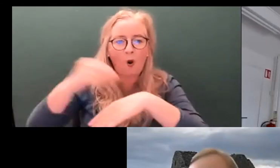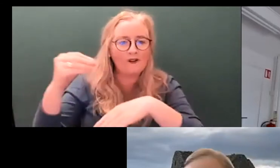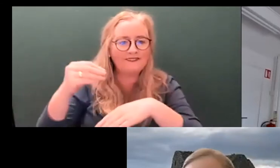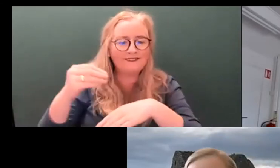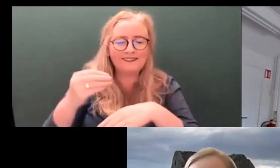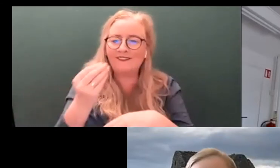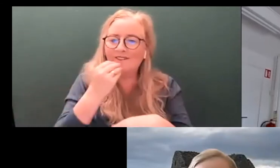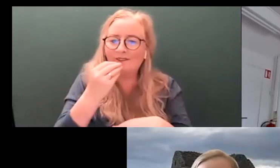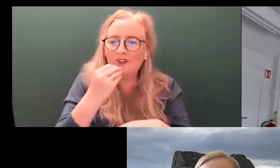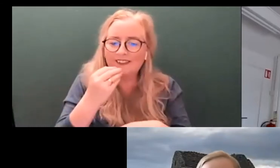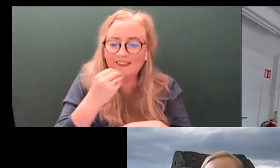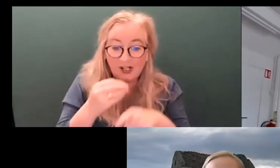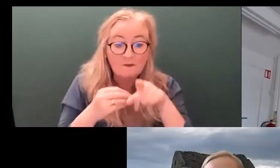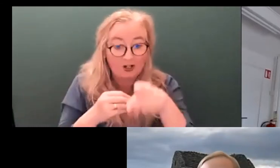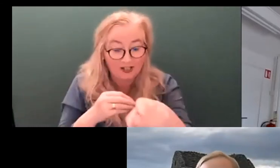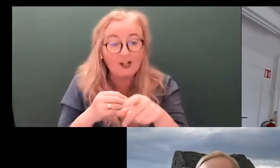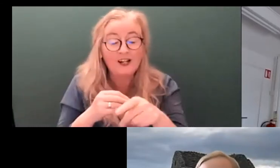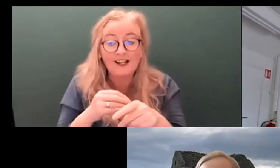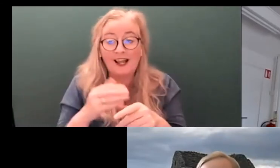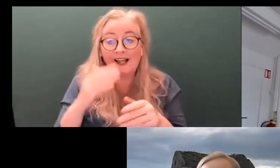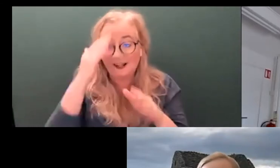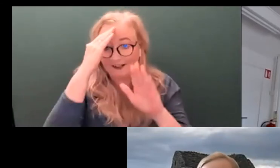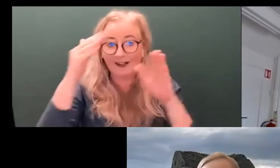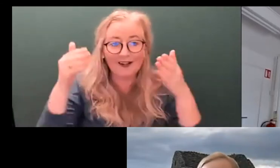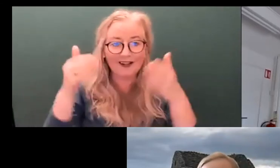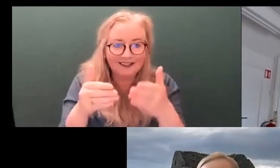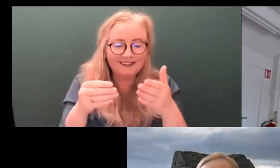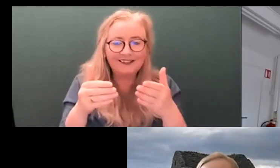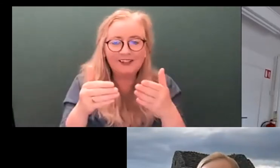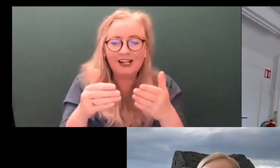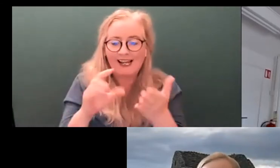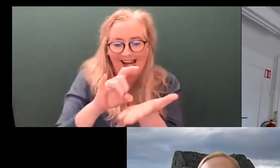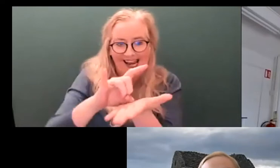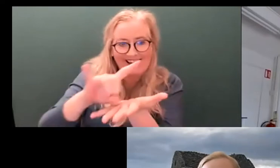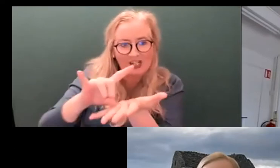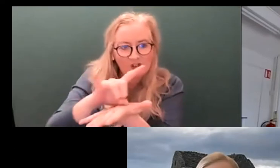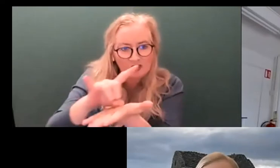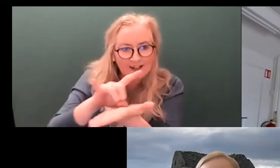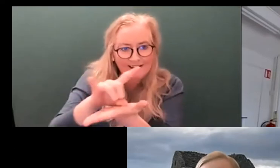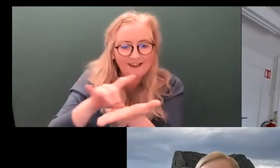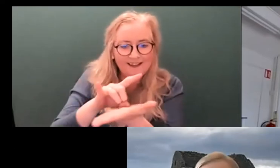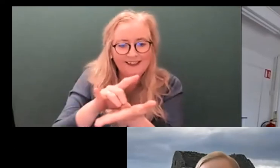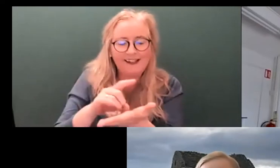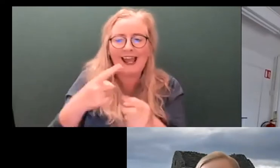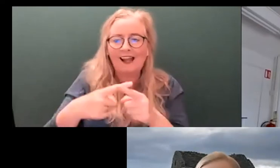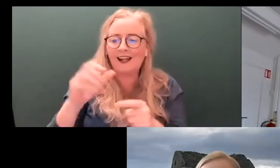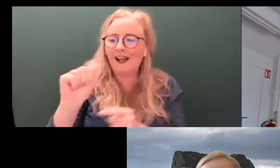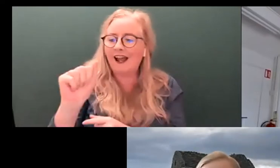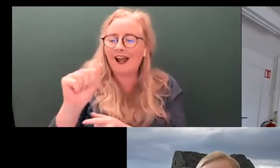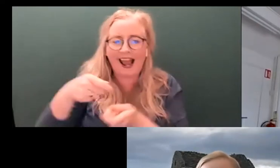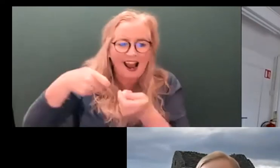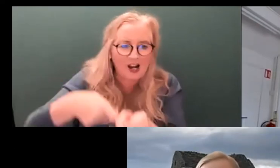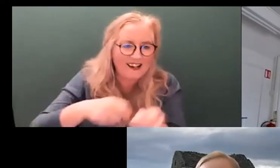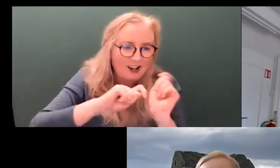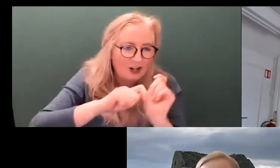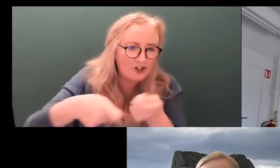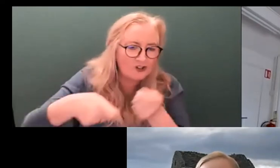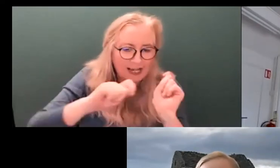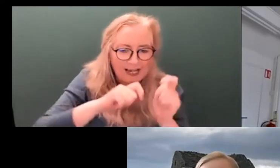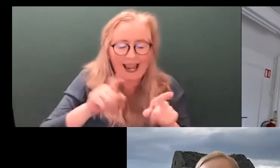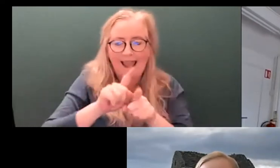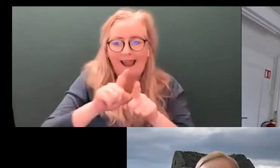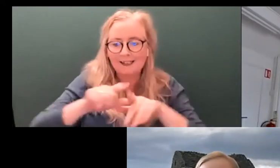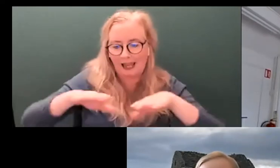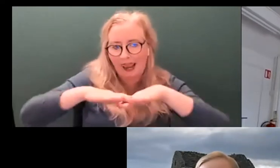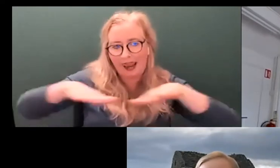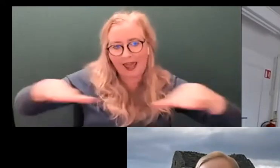Lisanne specializes in bringing alive history and archaeology and the built landscape and the